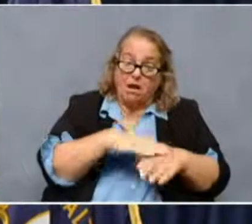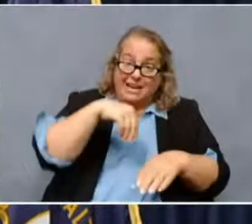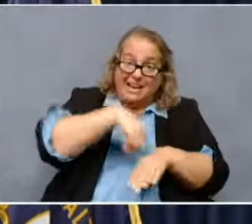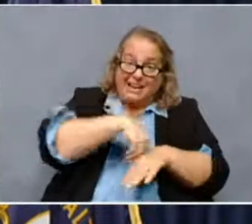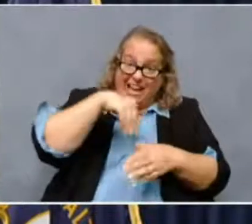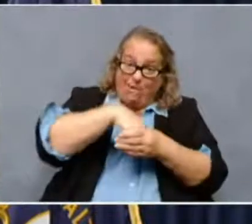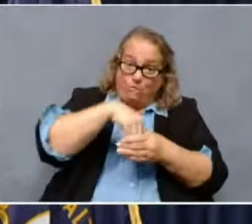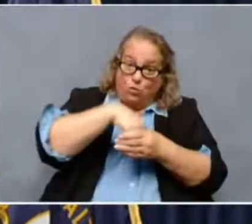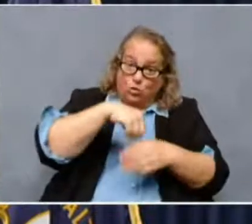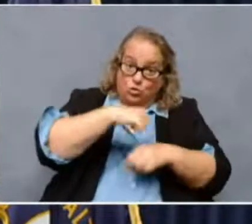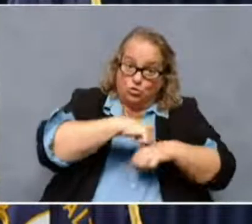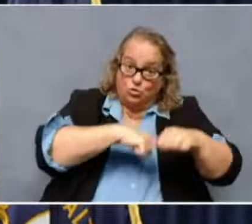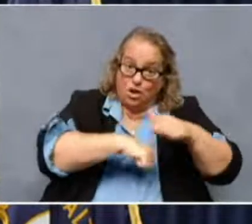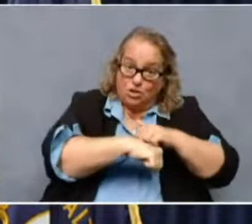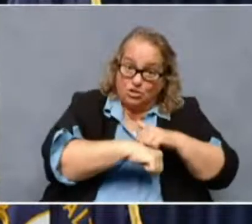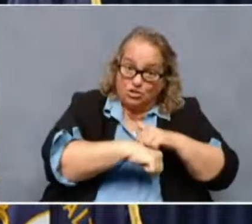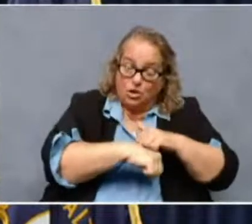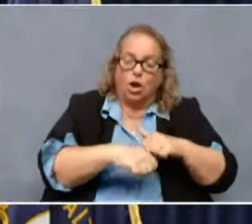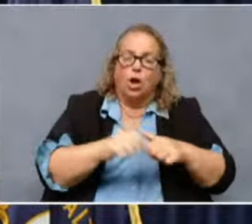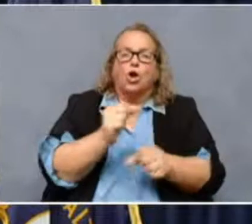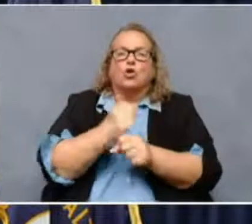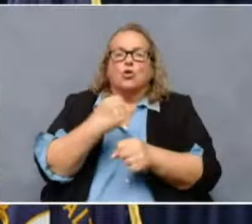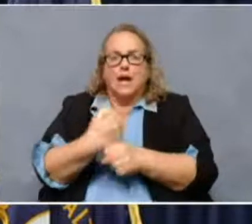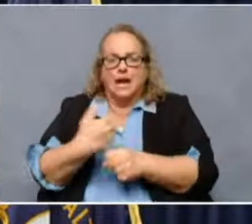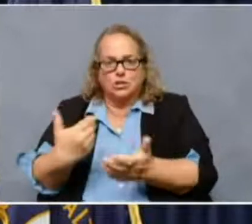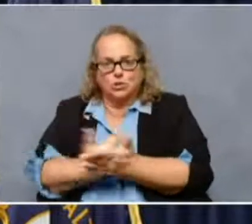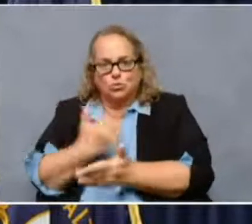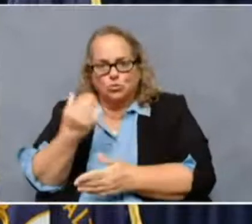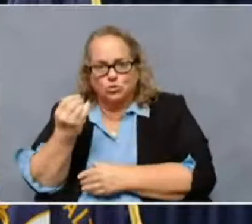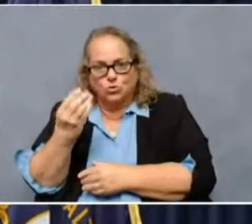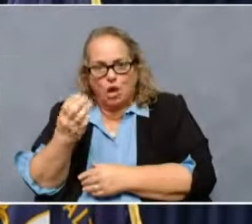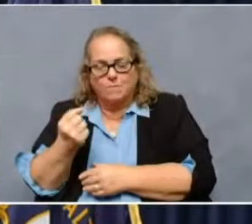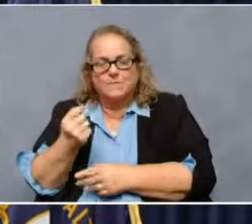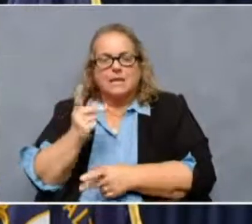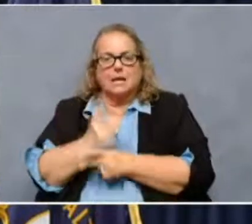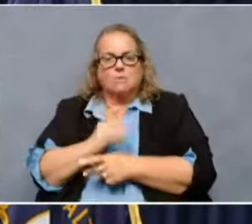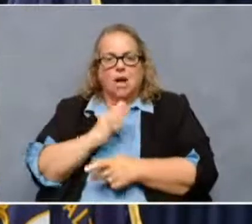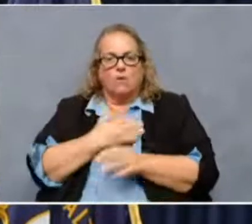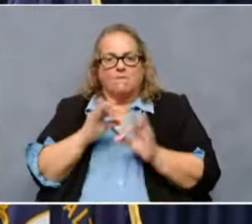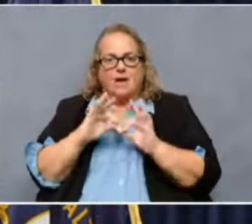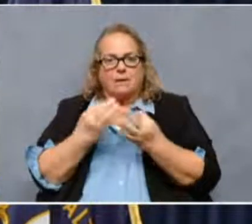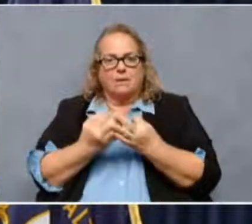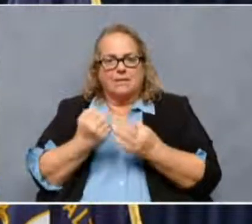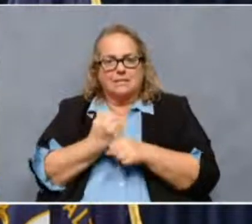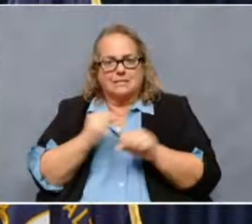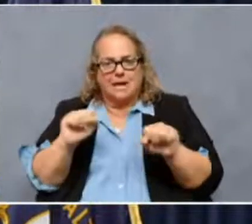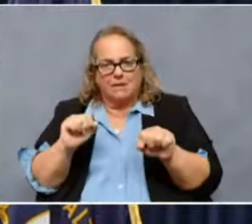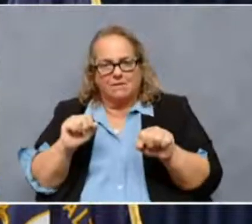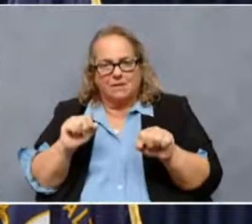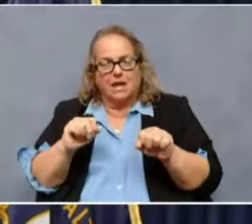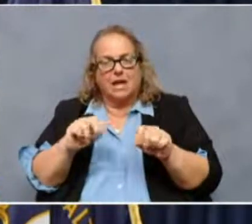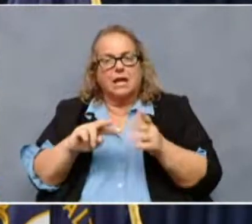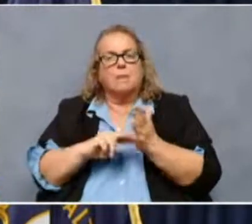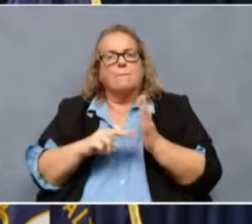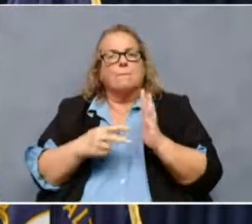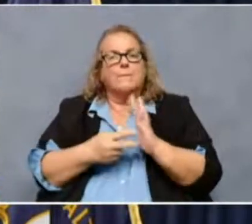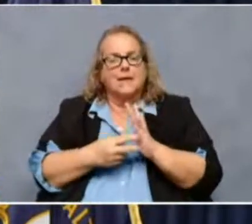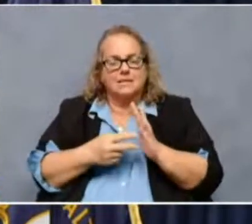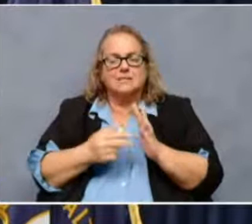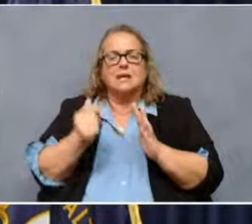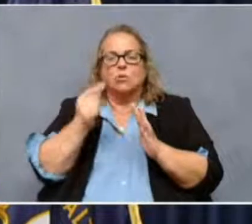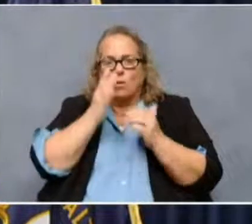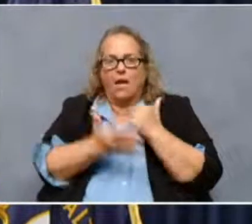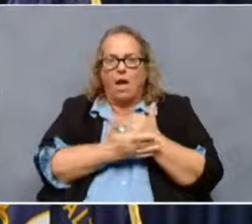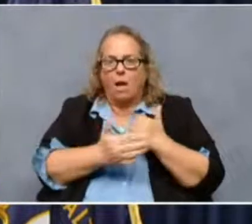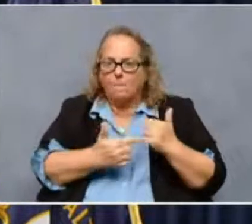jobs, help keeps our families safer, and it reduces costs in the future. It means we roar out of COVID. It